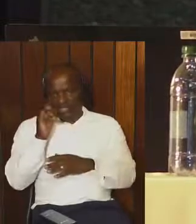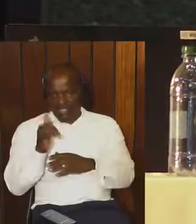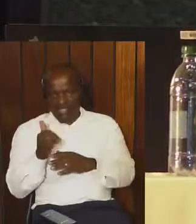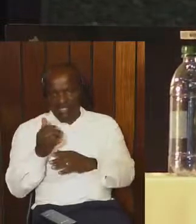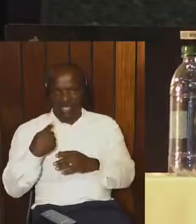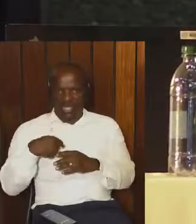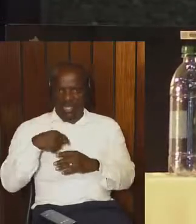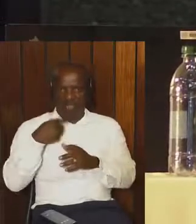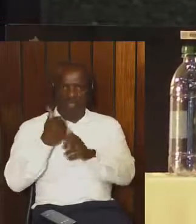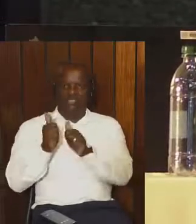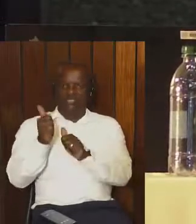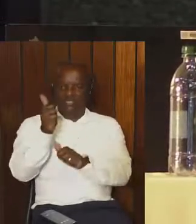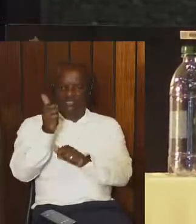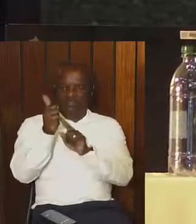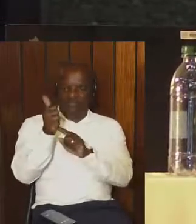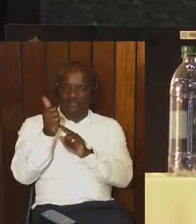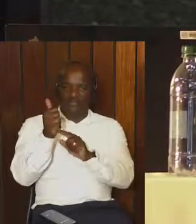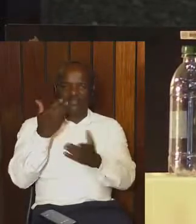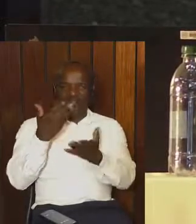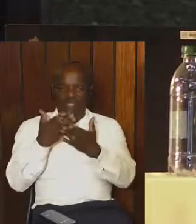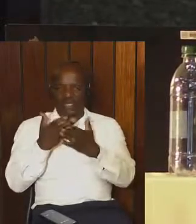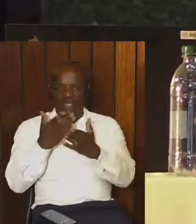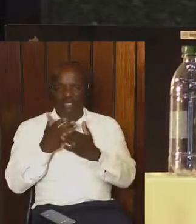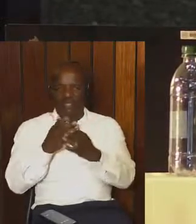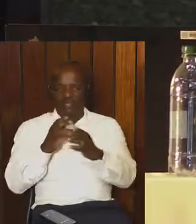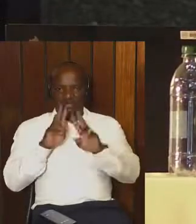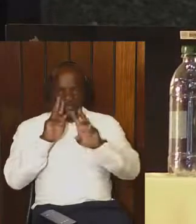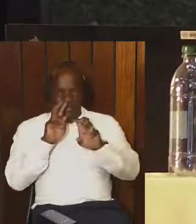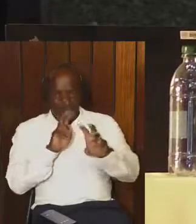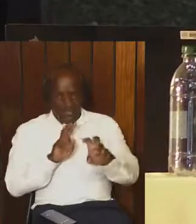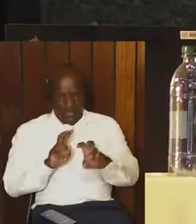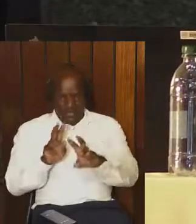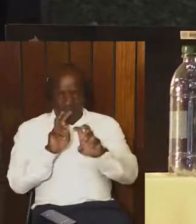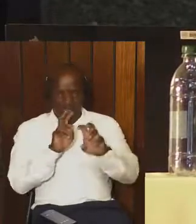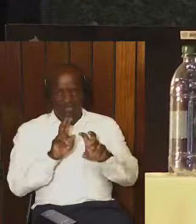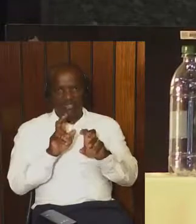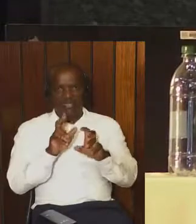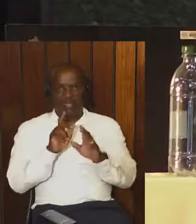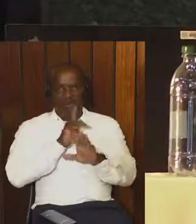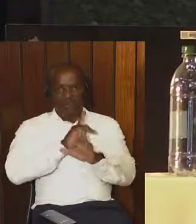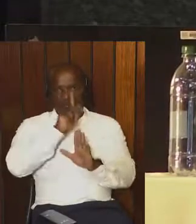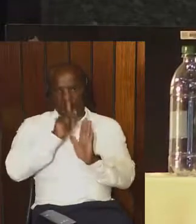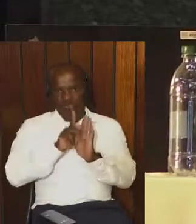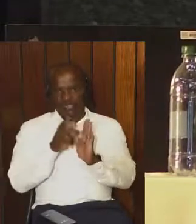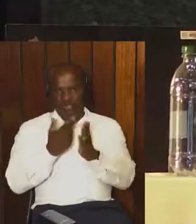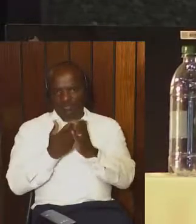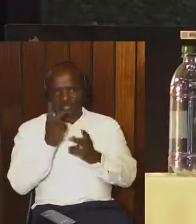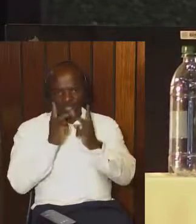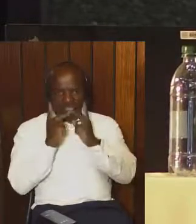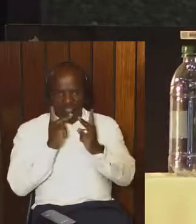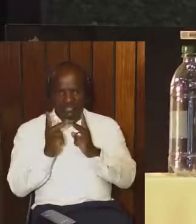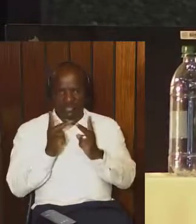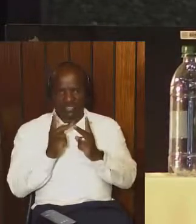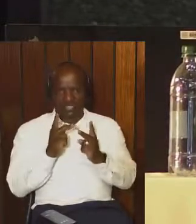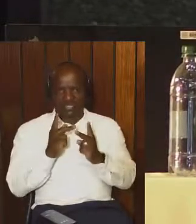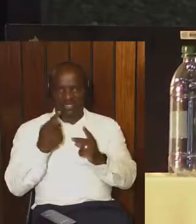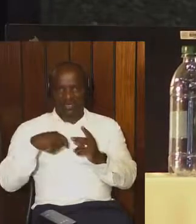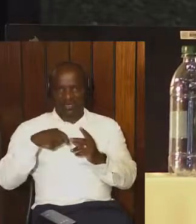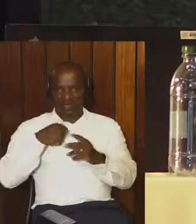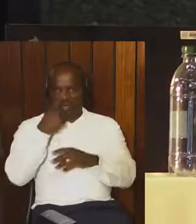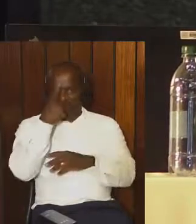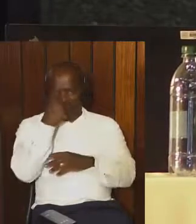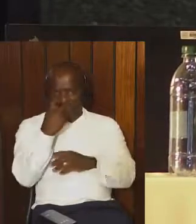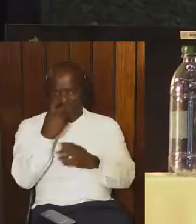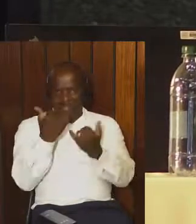our executives are able to check, to monitor ourselves and to monitor the project. So we believe that now it's no